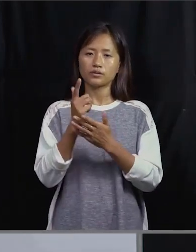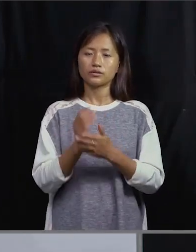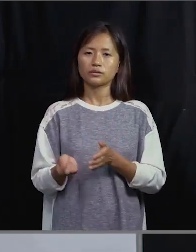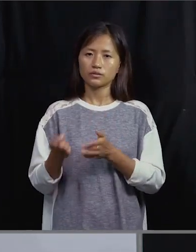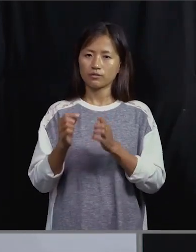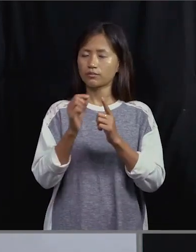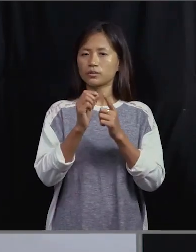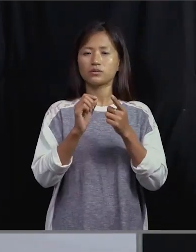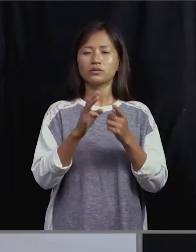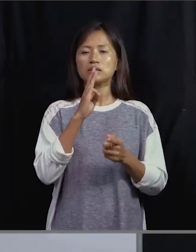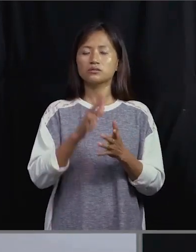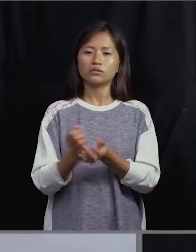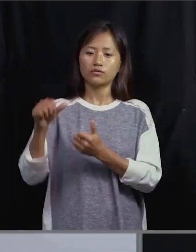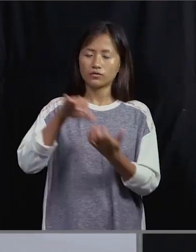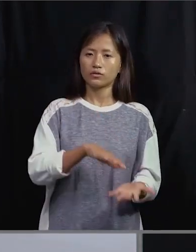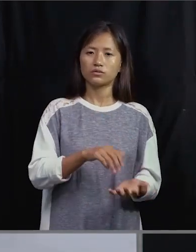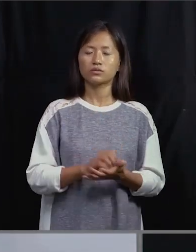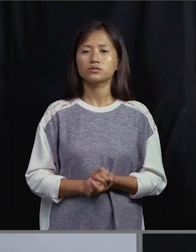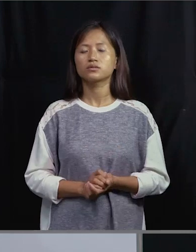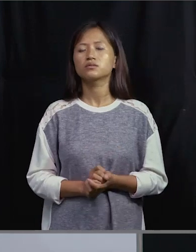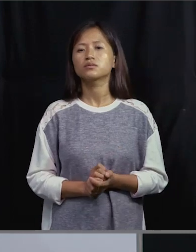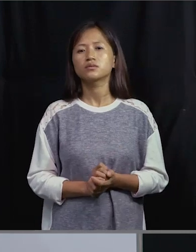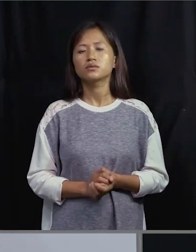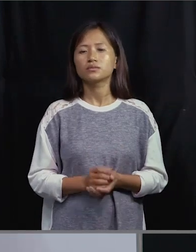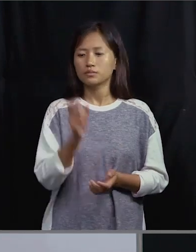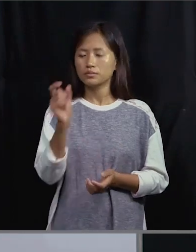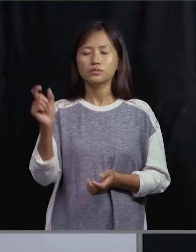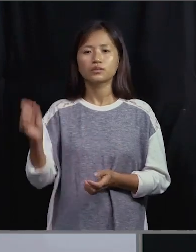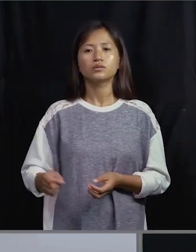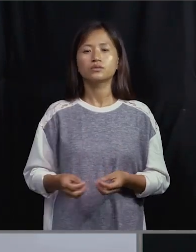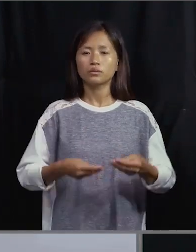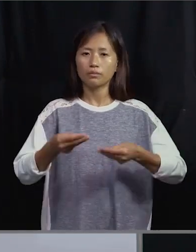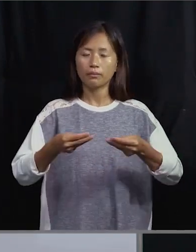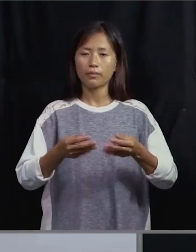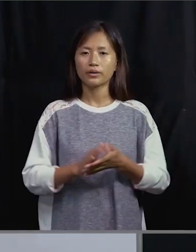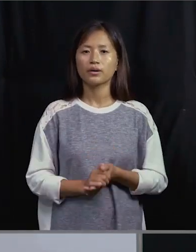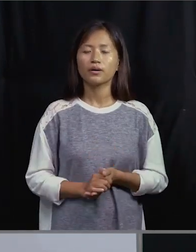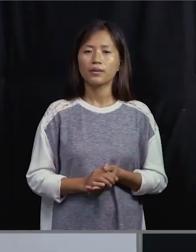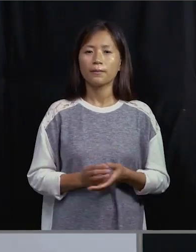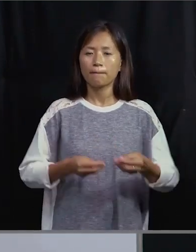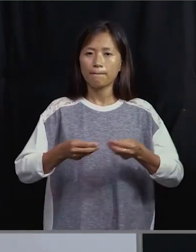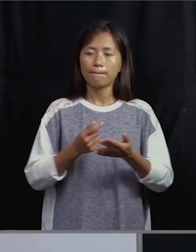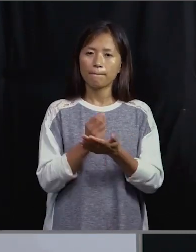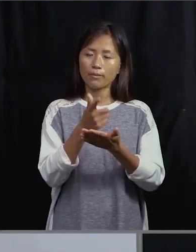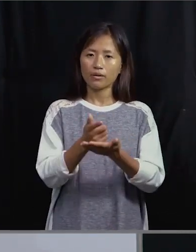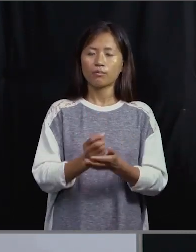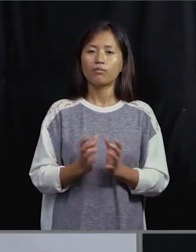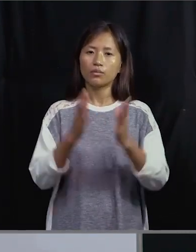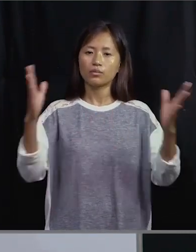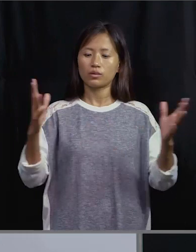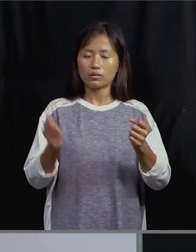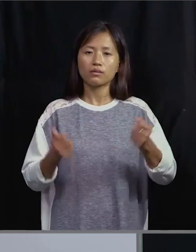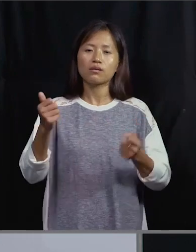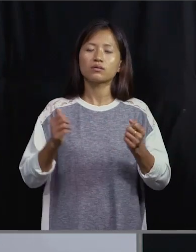falls, it will tempt the people to buy more car. That therefore, the demand for car will